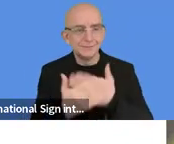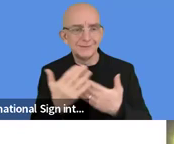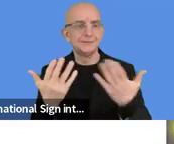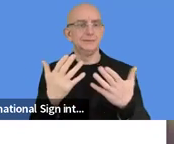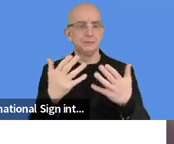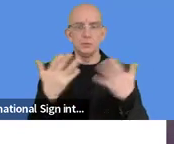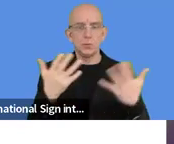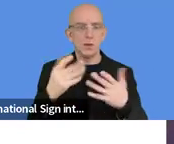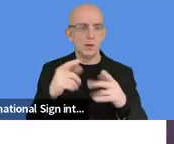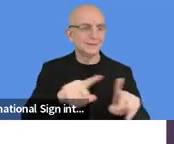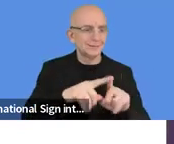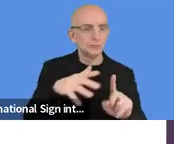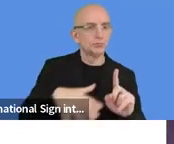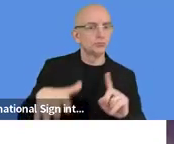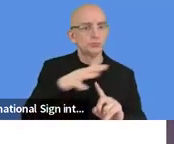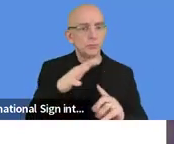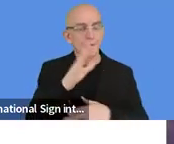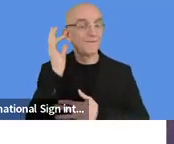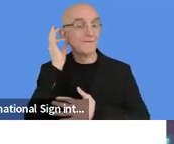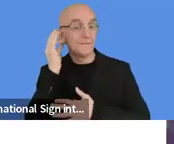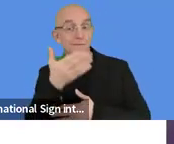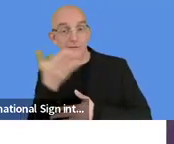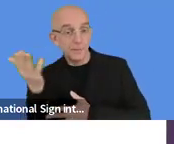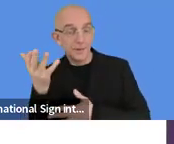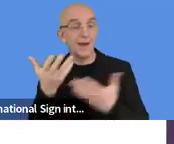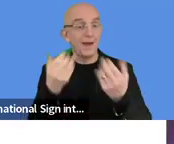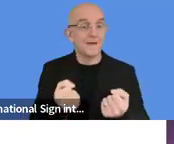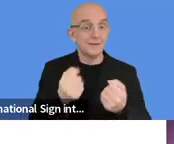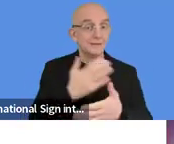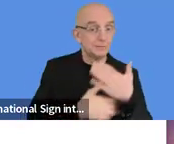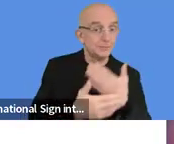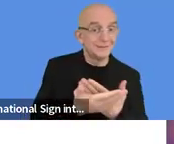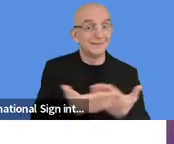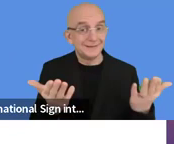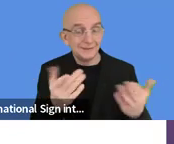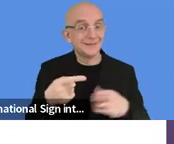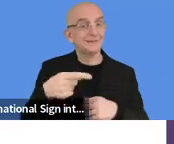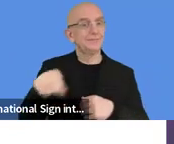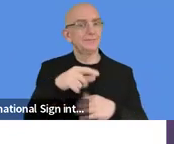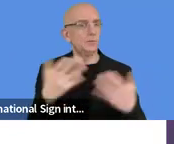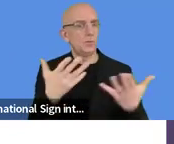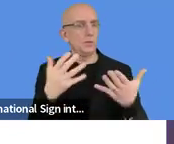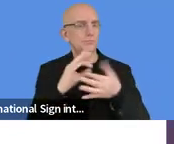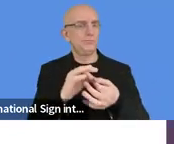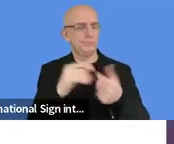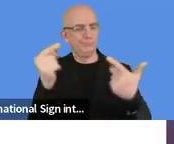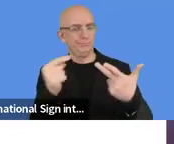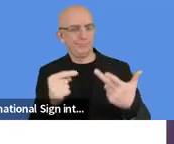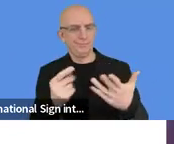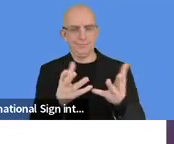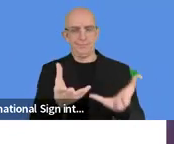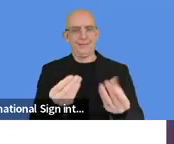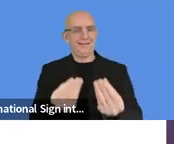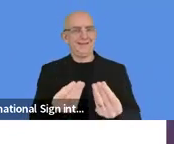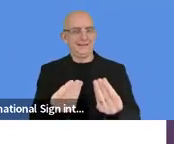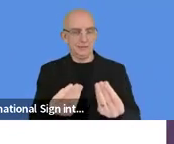concretely say this is the benefit to this individual. But the perceived value is even more important, because that's what people will